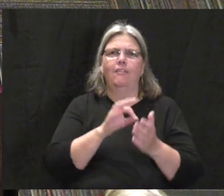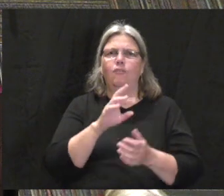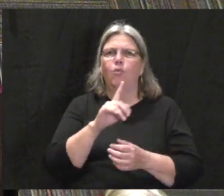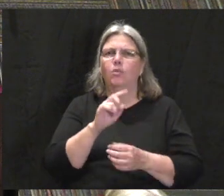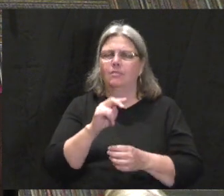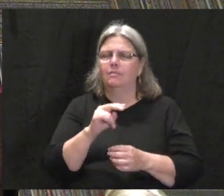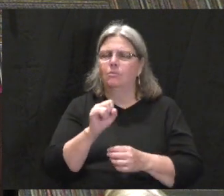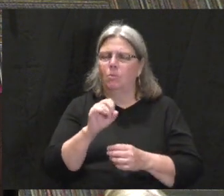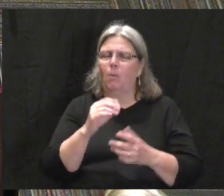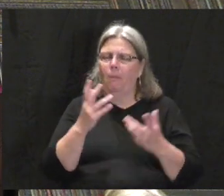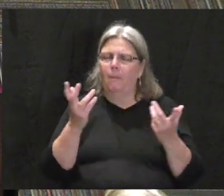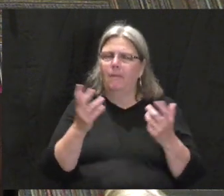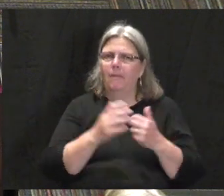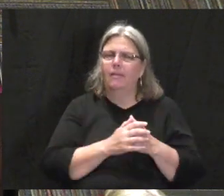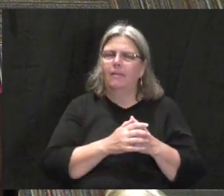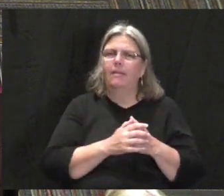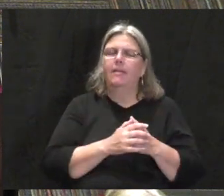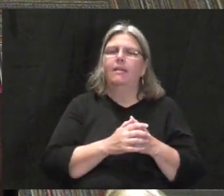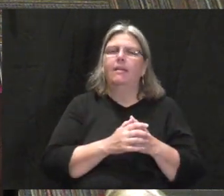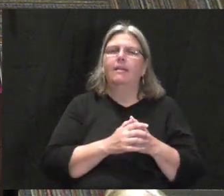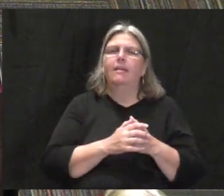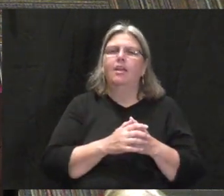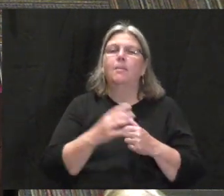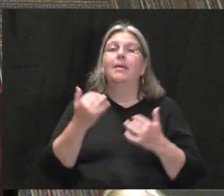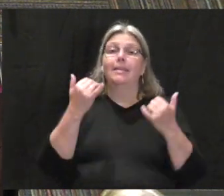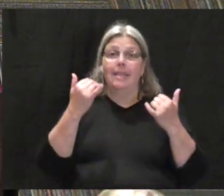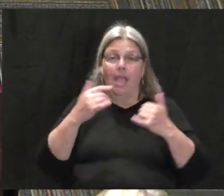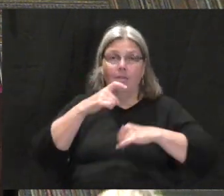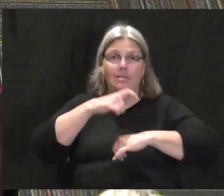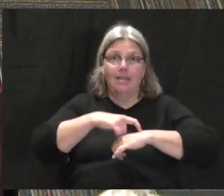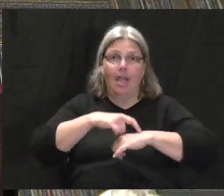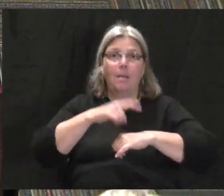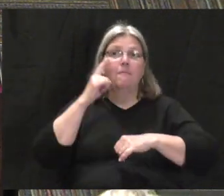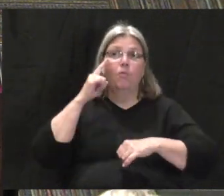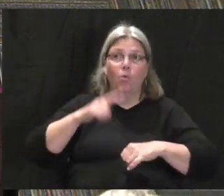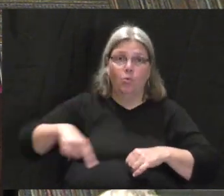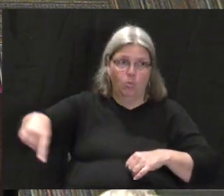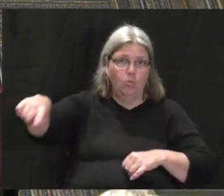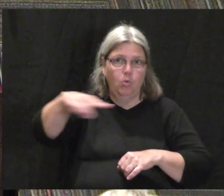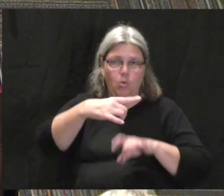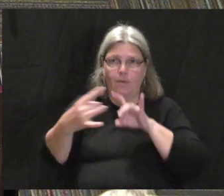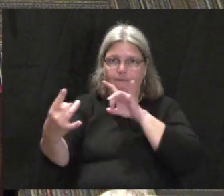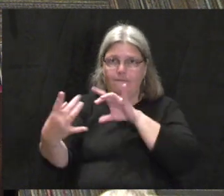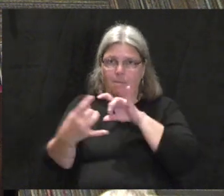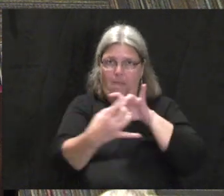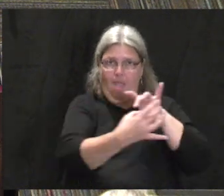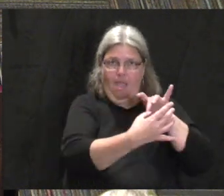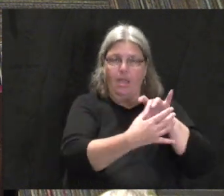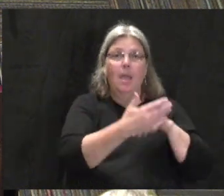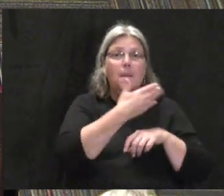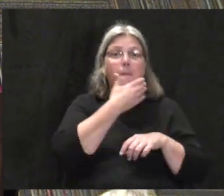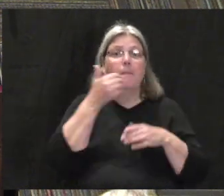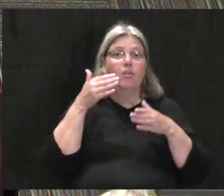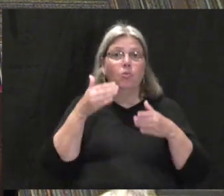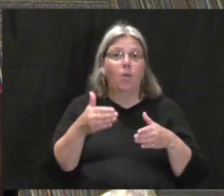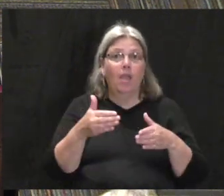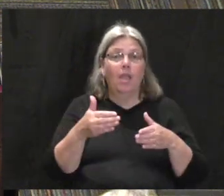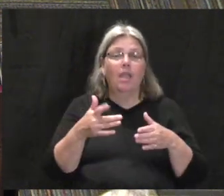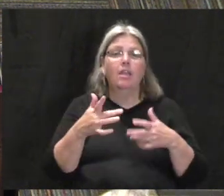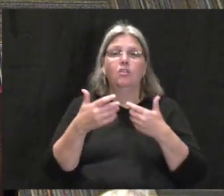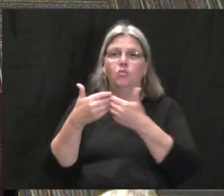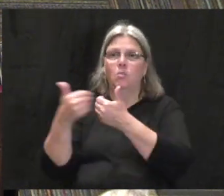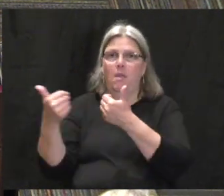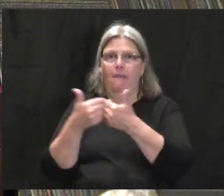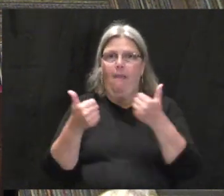into smaller groups. You're going to be going to a classroom. You will have a facilitator and a scribe to take